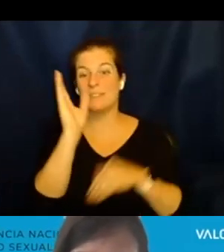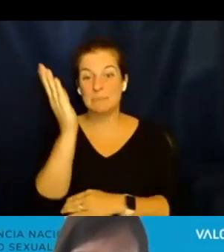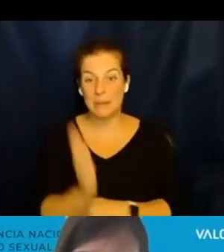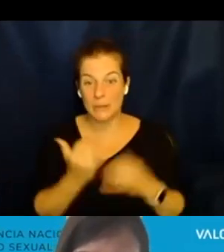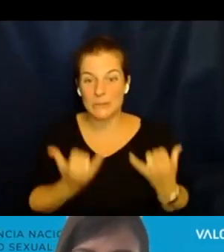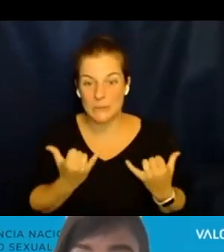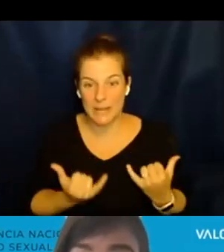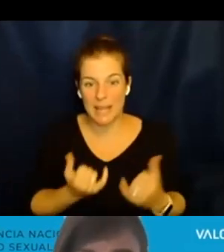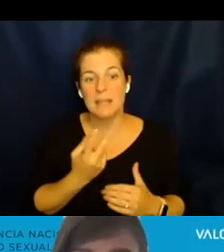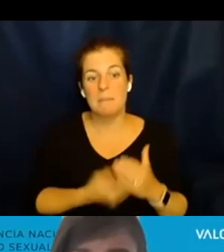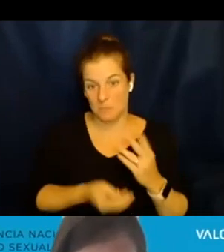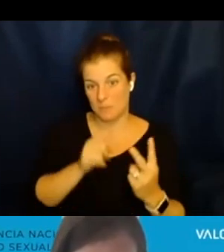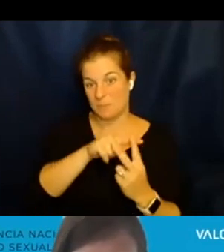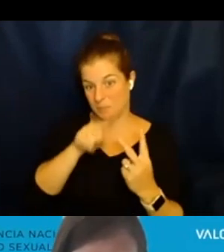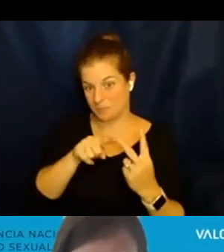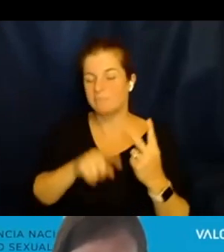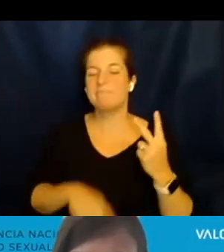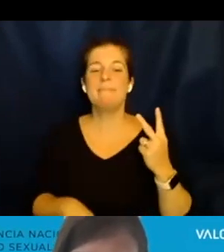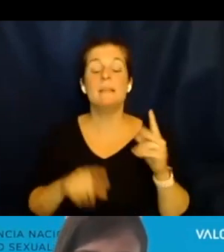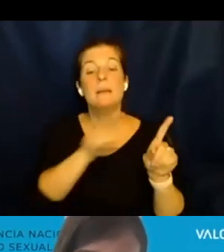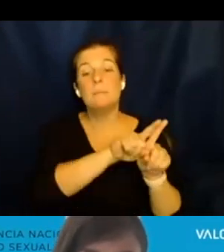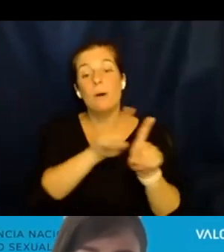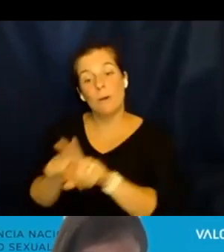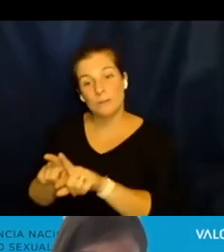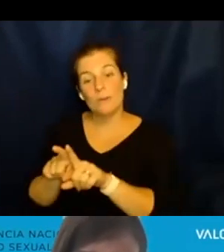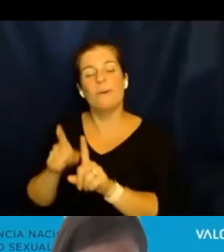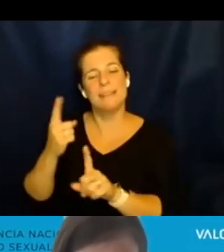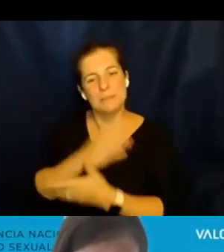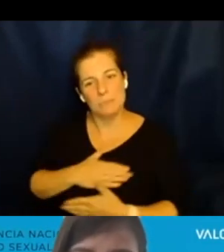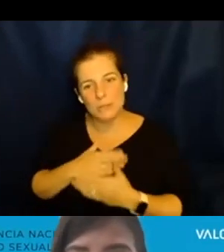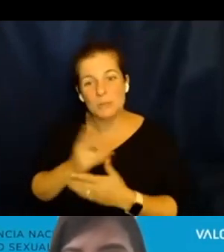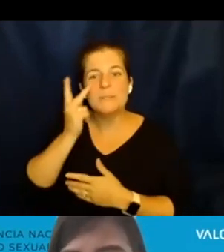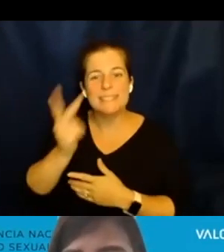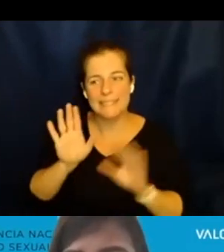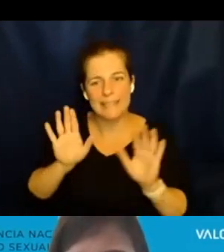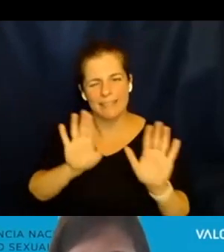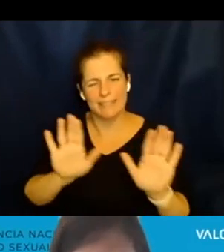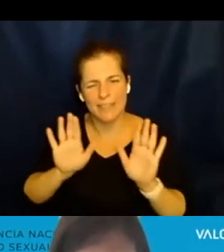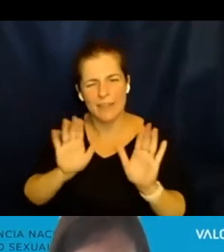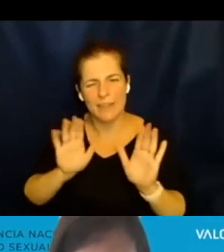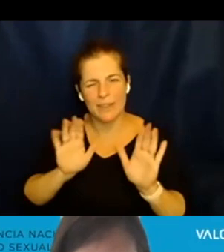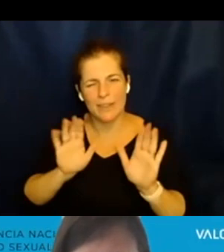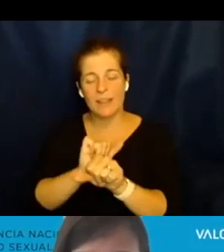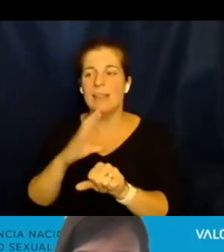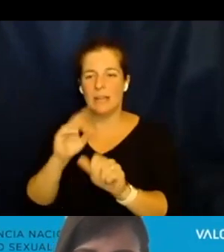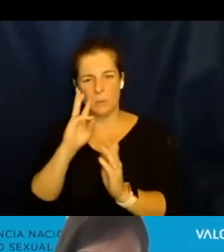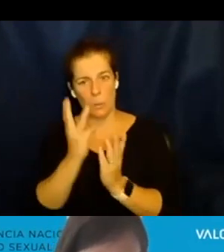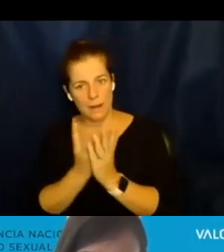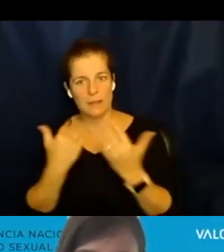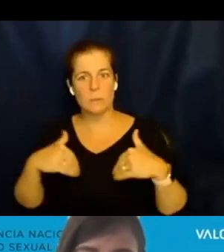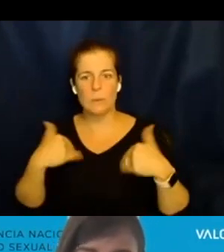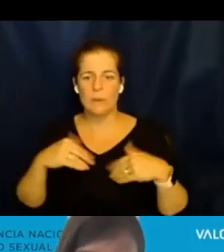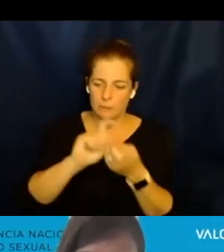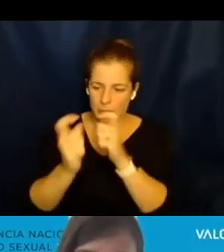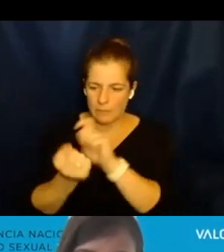as well as Margaret. But also, it's a pleasure to see their work and to witness the transformation that they are